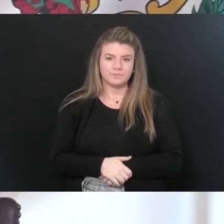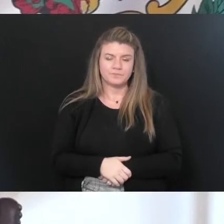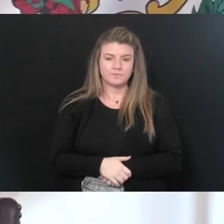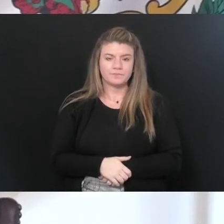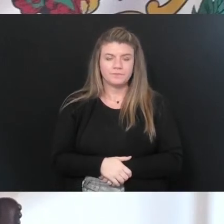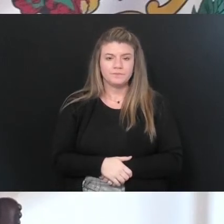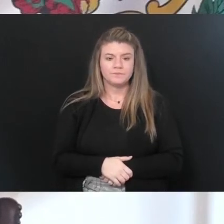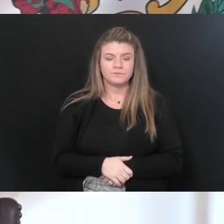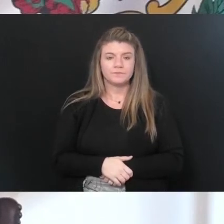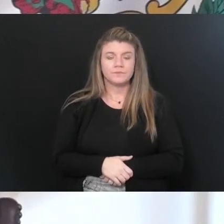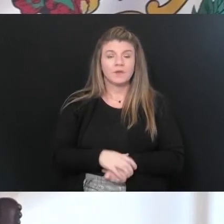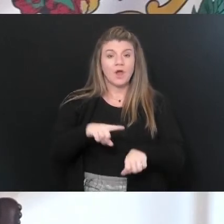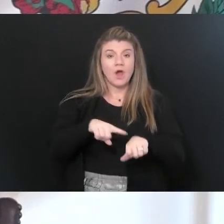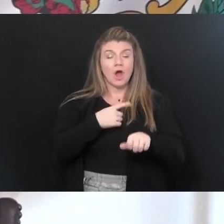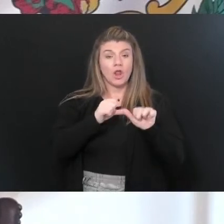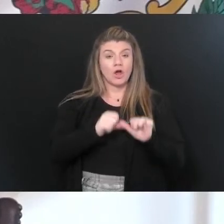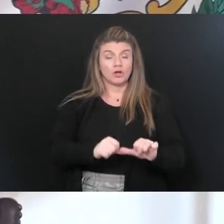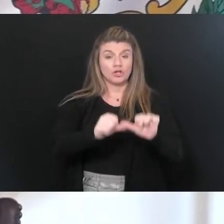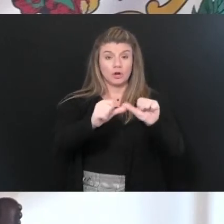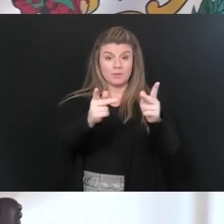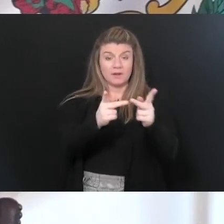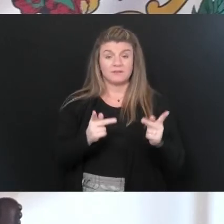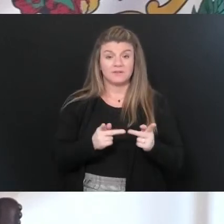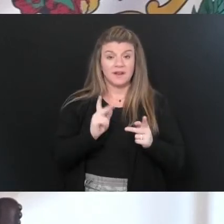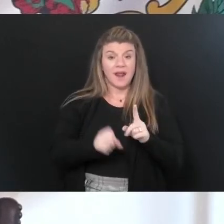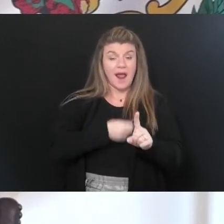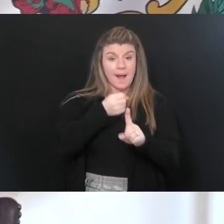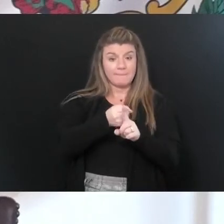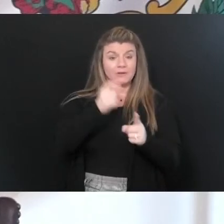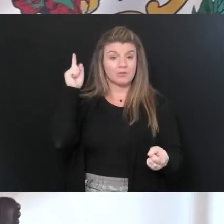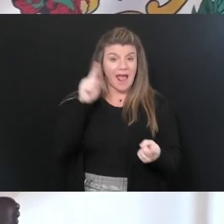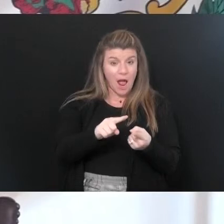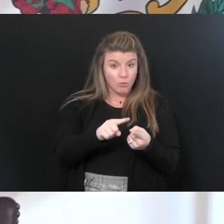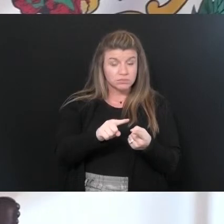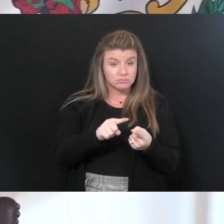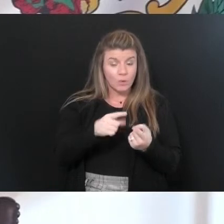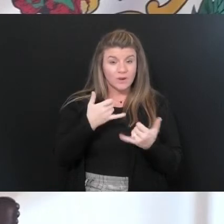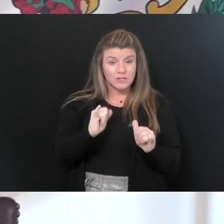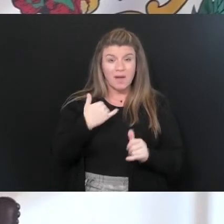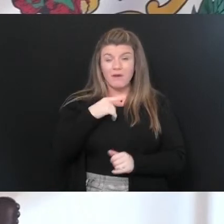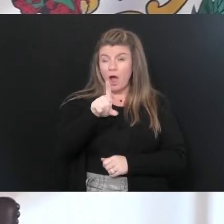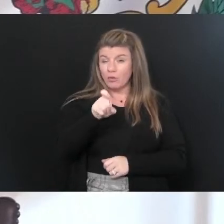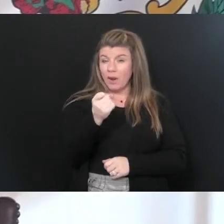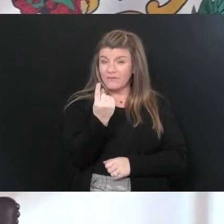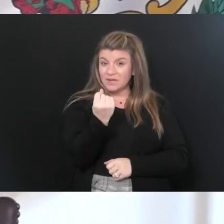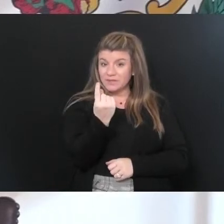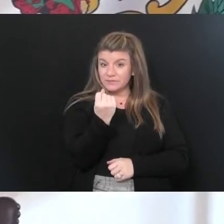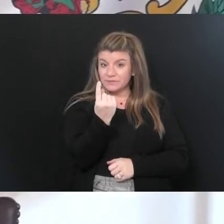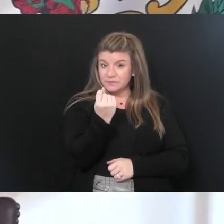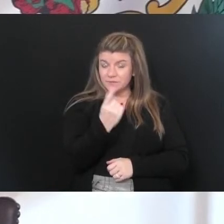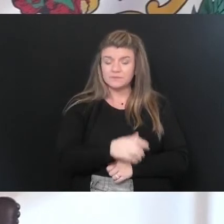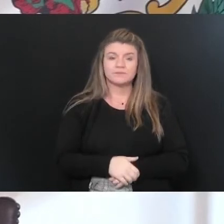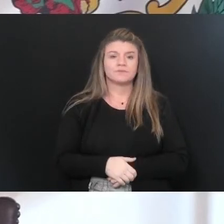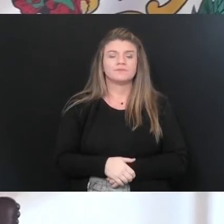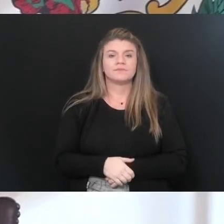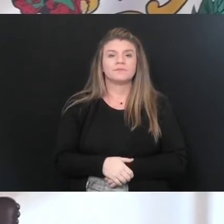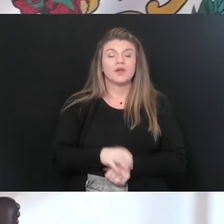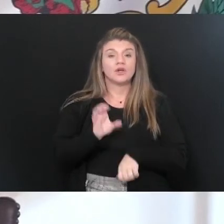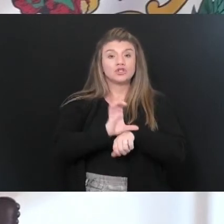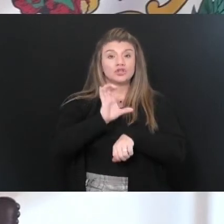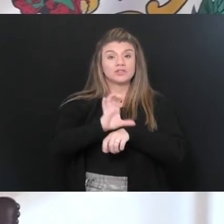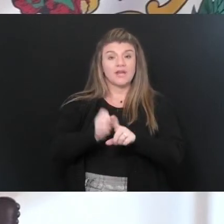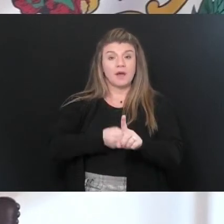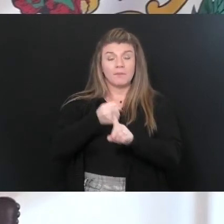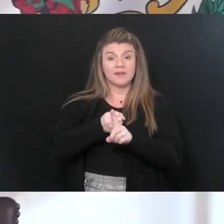our long-term care facilities, the outbreaks are down a little bit. We still got 111. The outbreaks at our